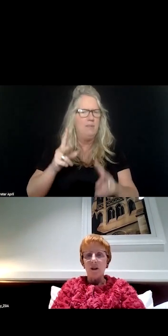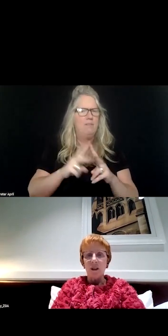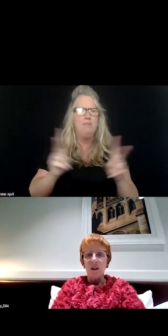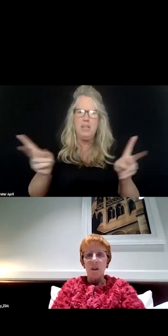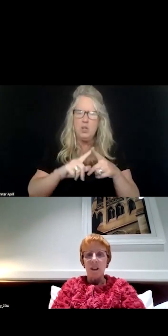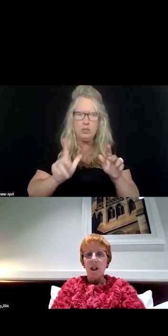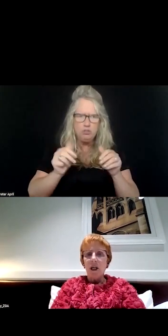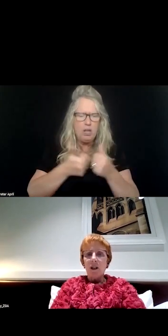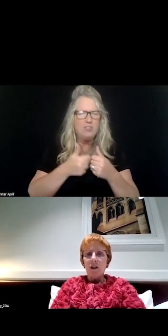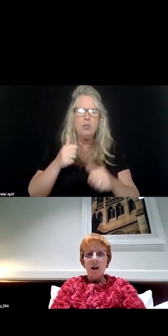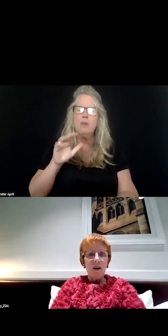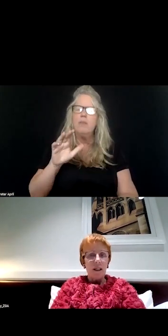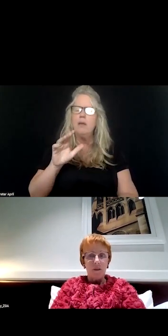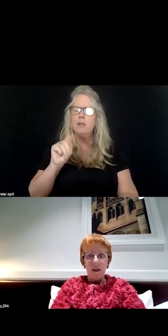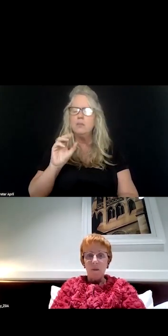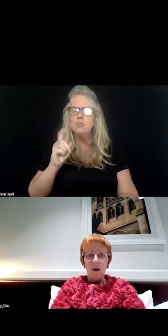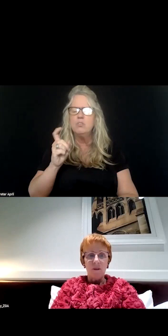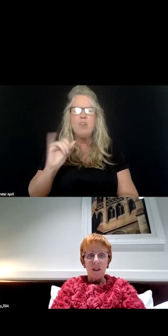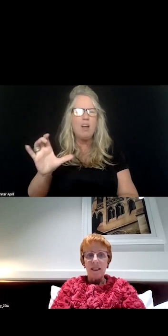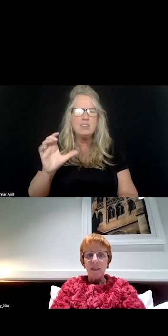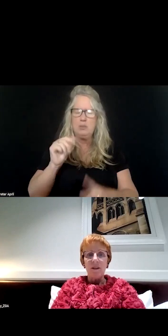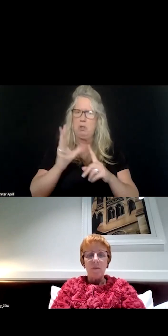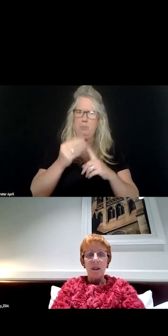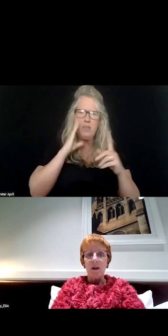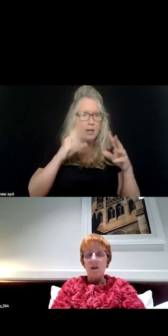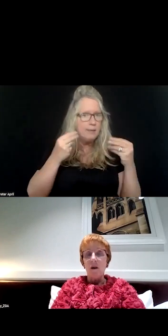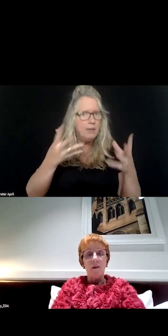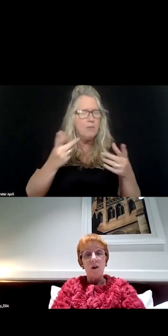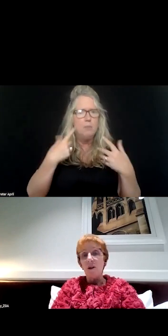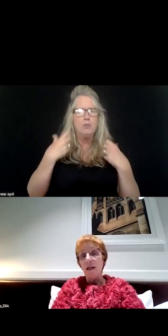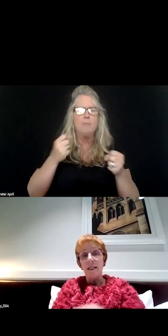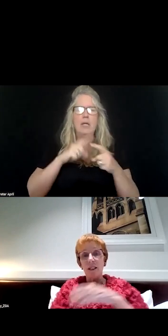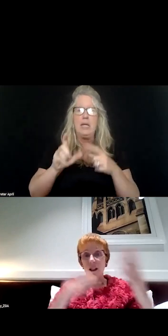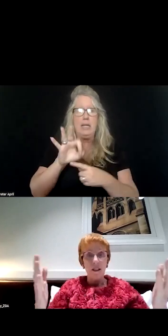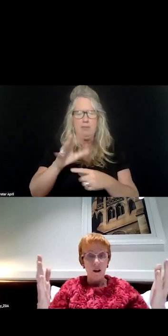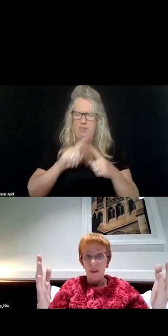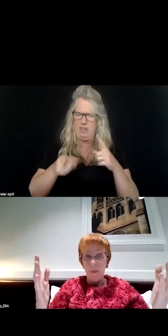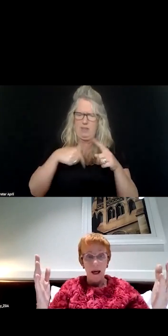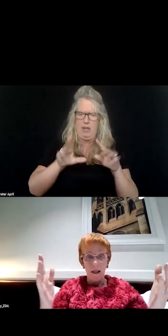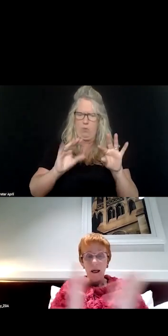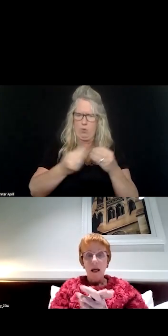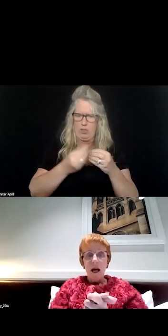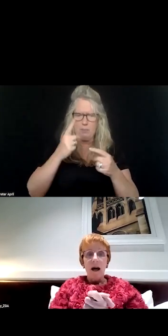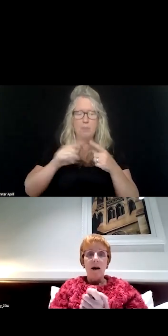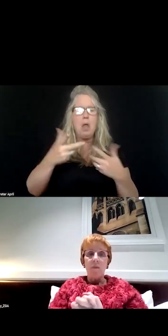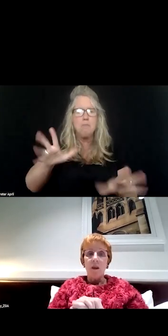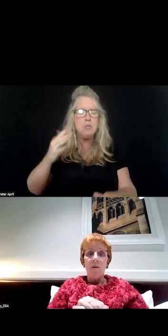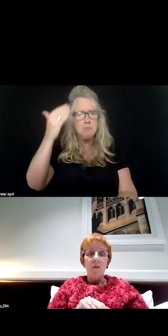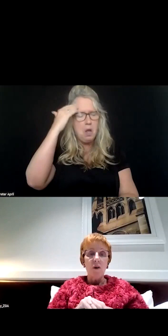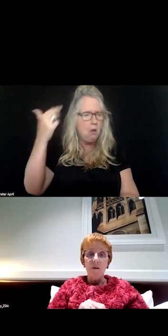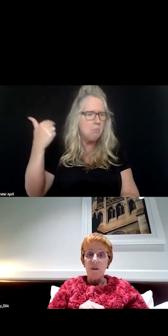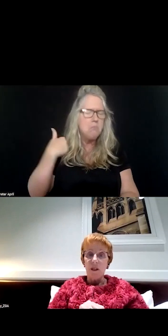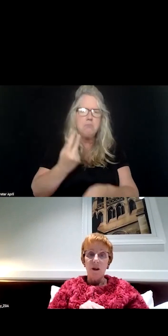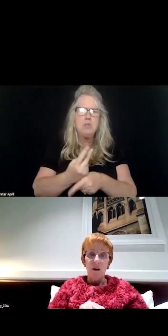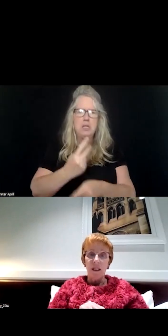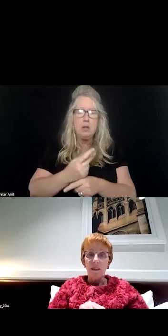toxic cultures which do not give them confidence that if something goes wrong, the organization has got their back.